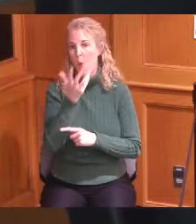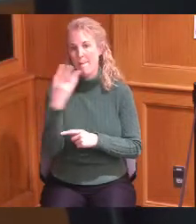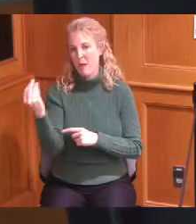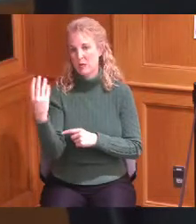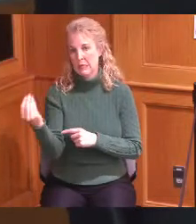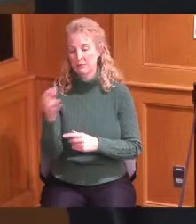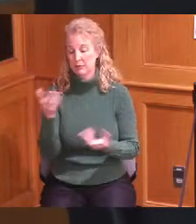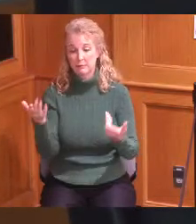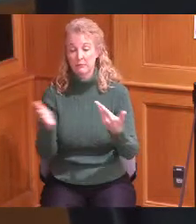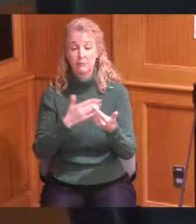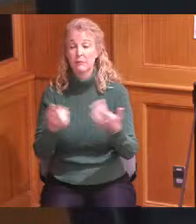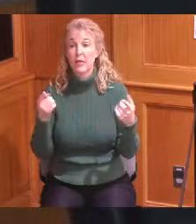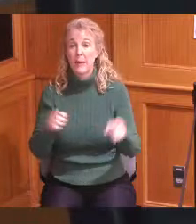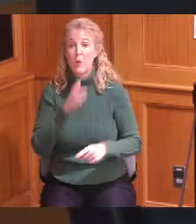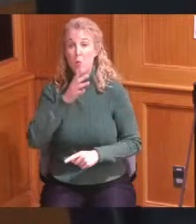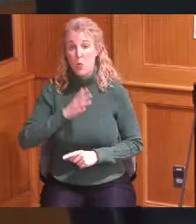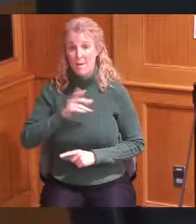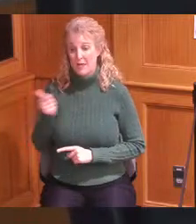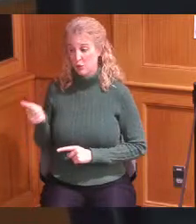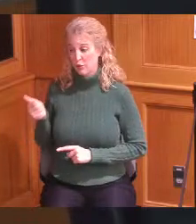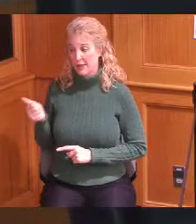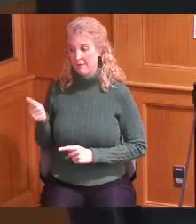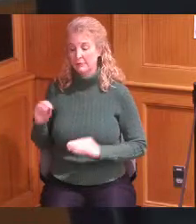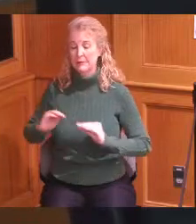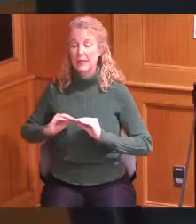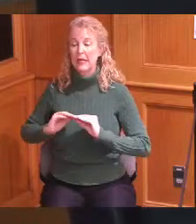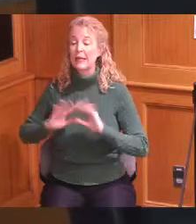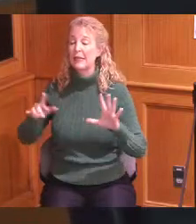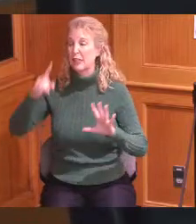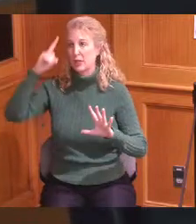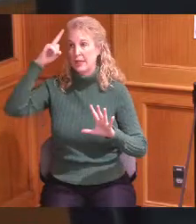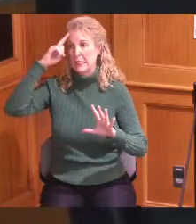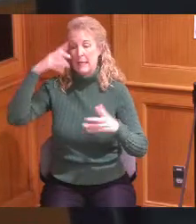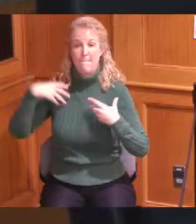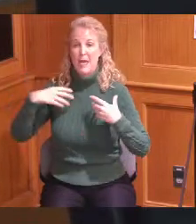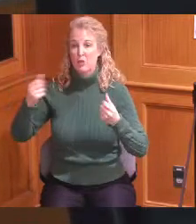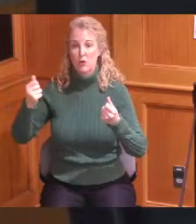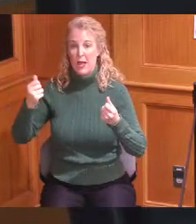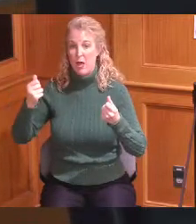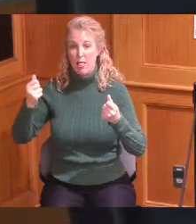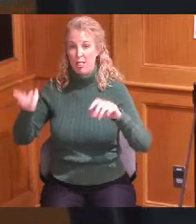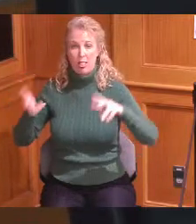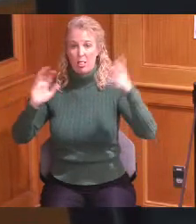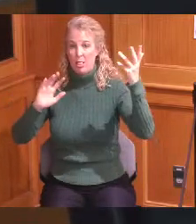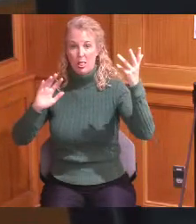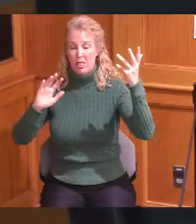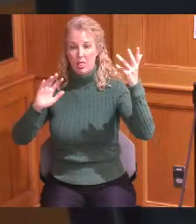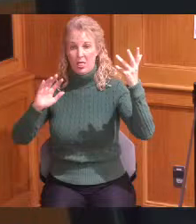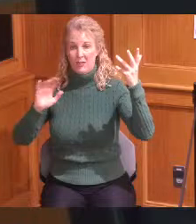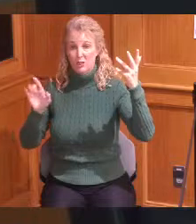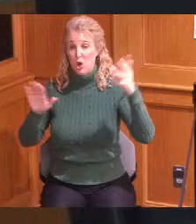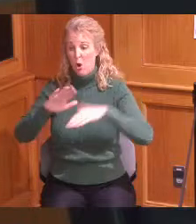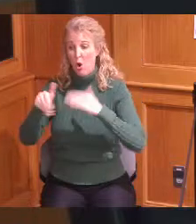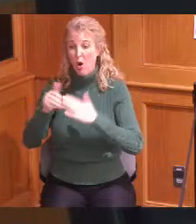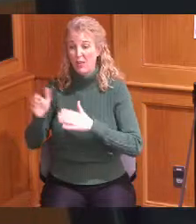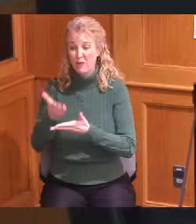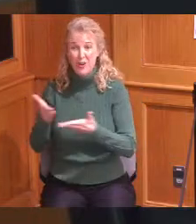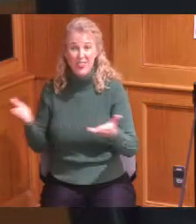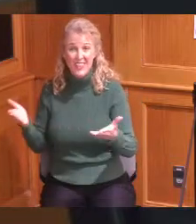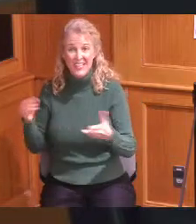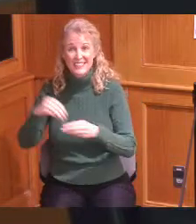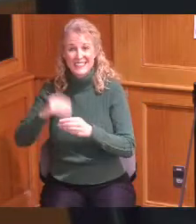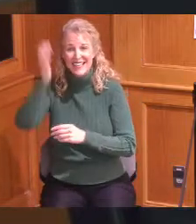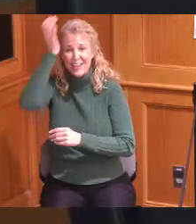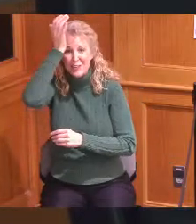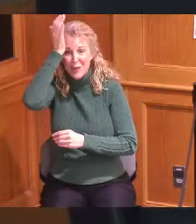was a woman who was clearly having a mental health crisis out in the street. And she had her belongings, they were in a garbage